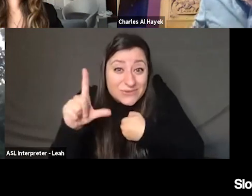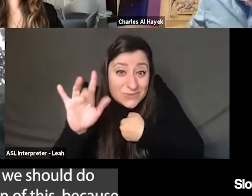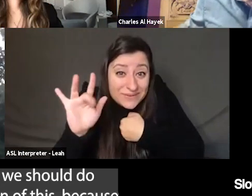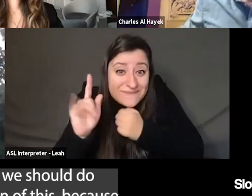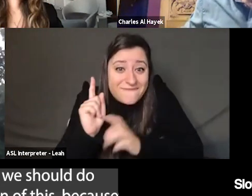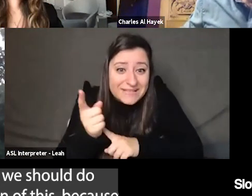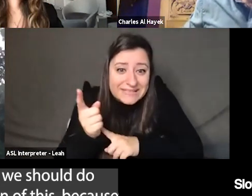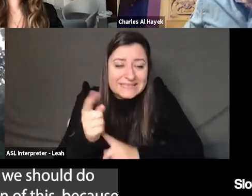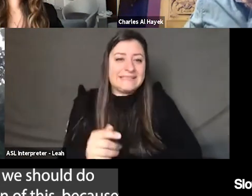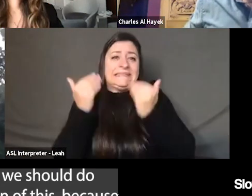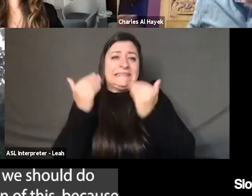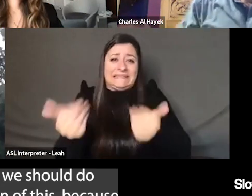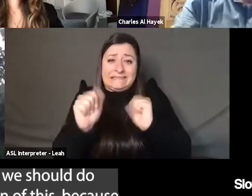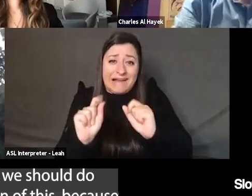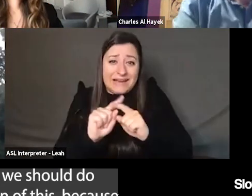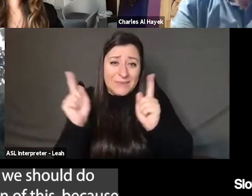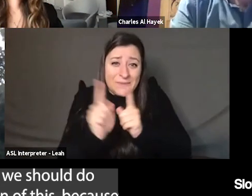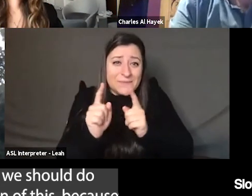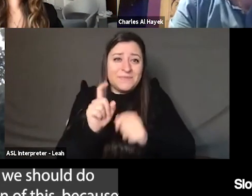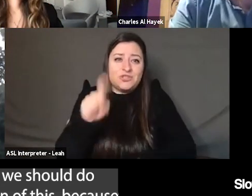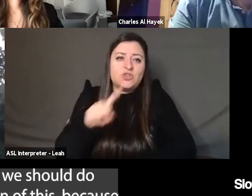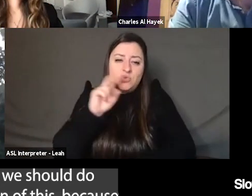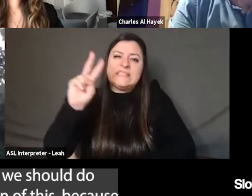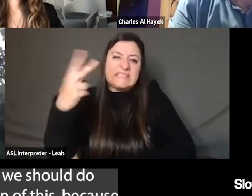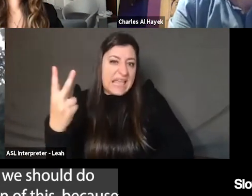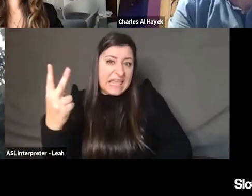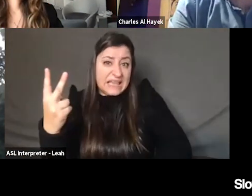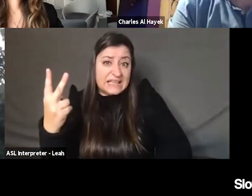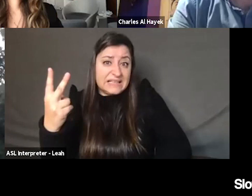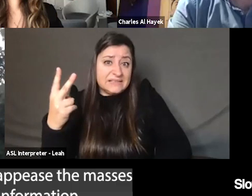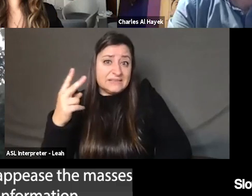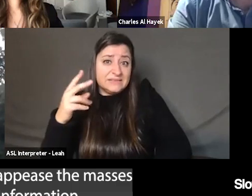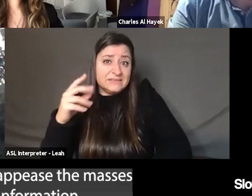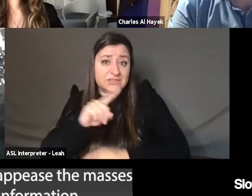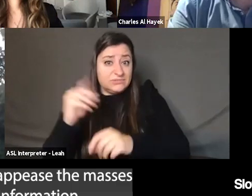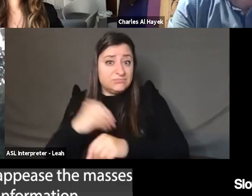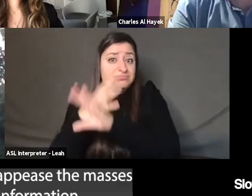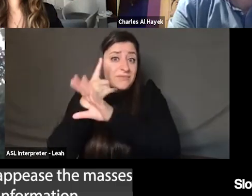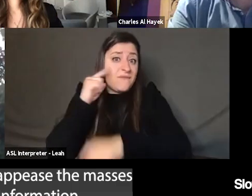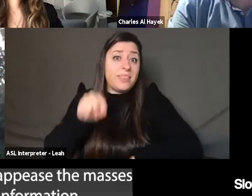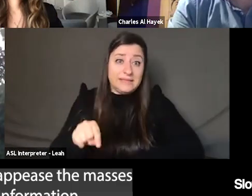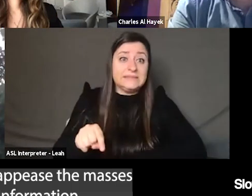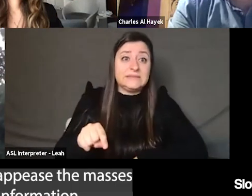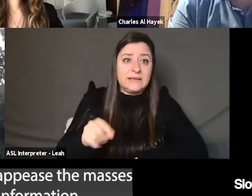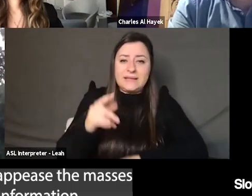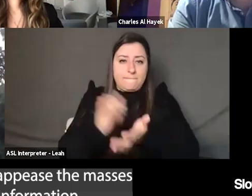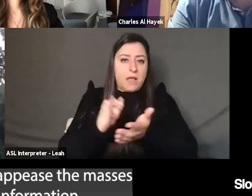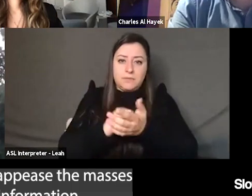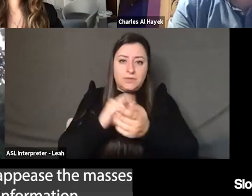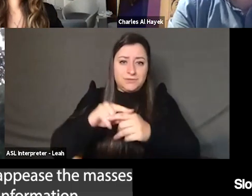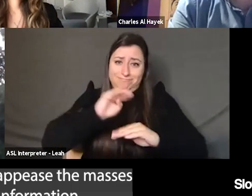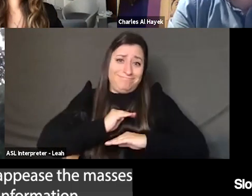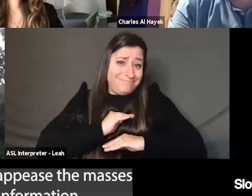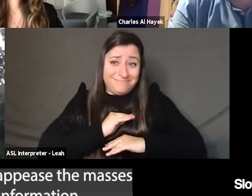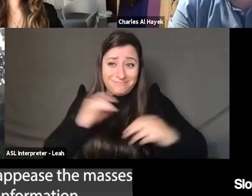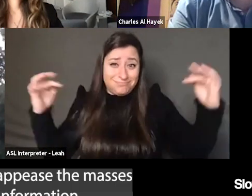minutes. Let's try. And we should do a second version of this, because it's impossible to appease the masses